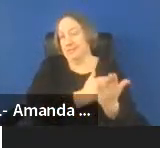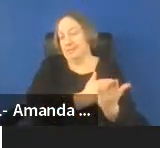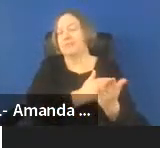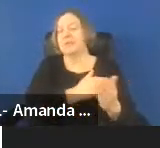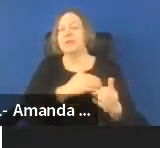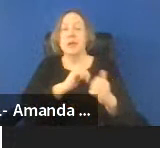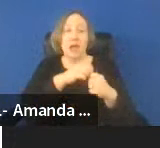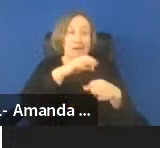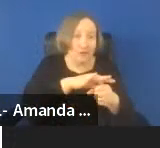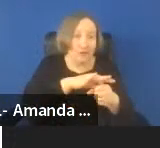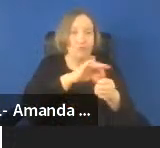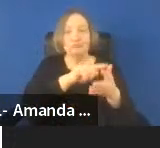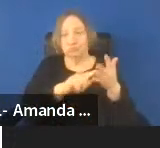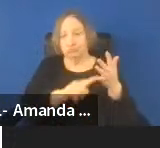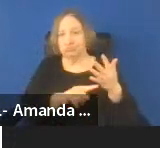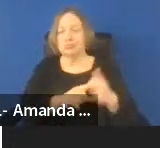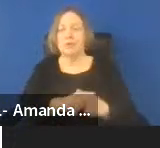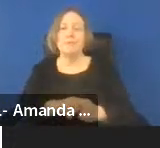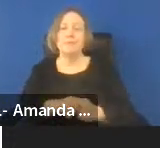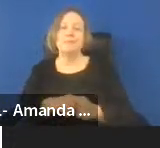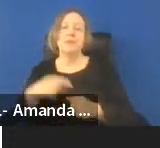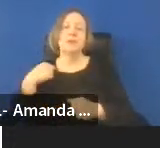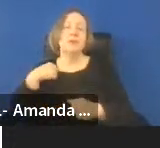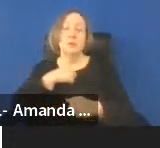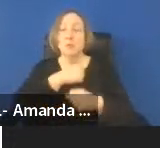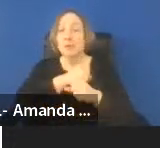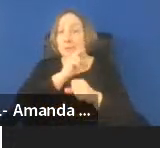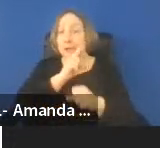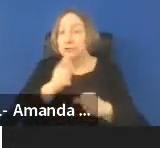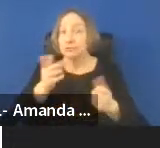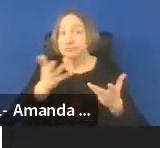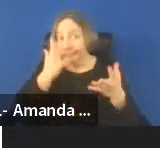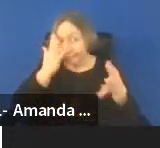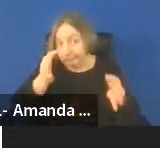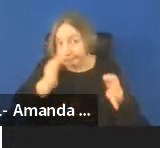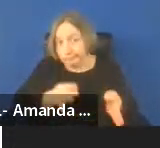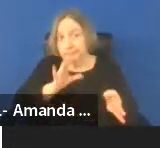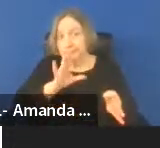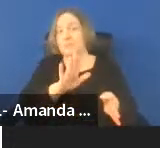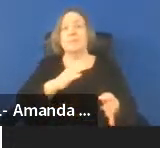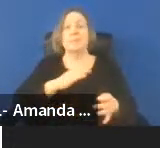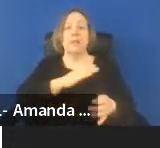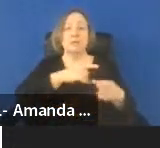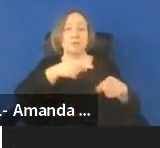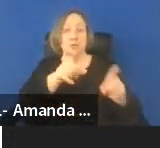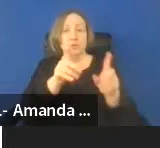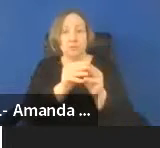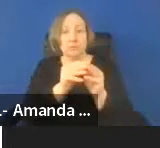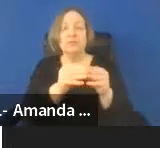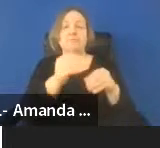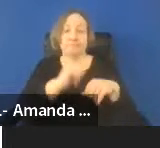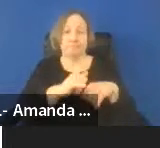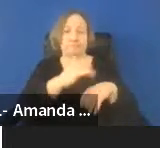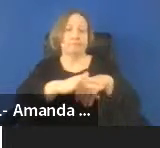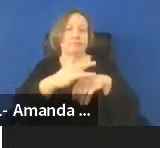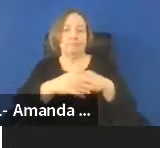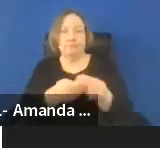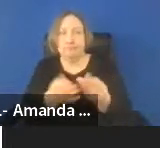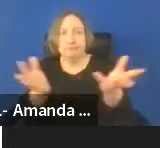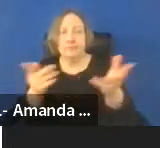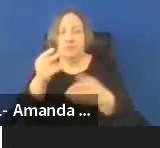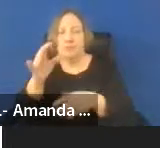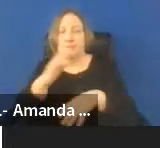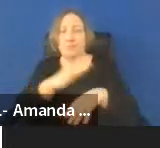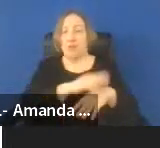they vote. We make sure that the decisions that council makes during meetings are available to the public on our